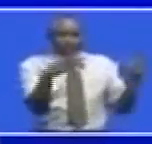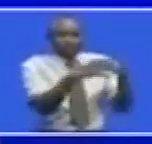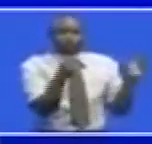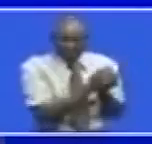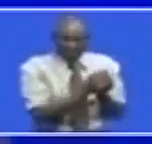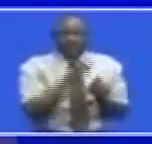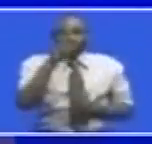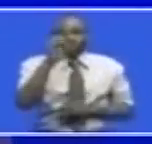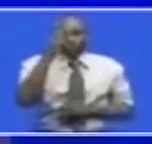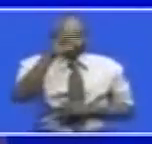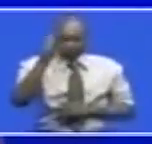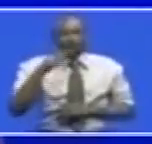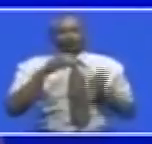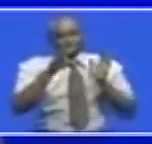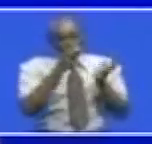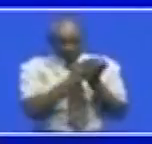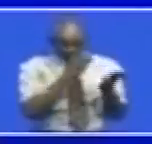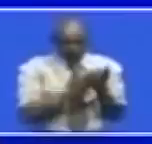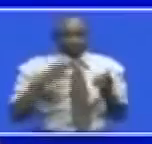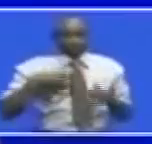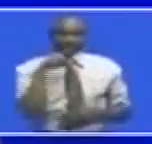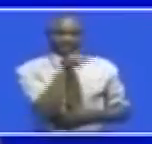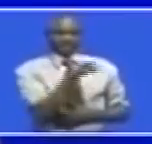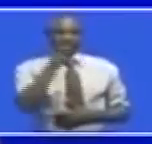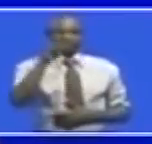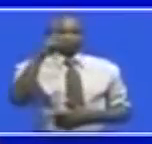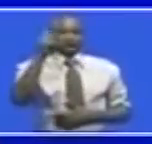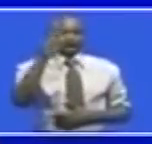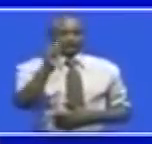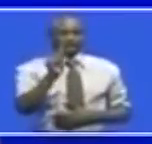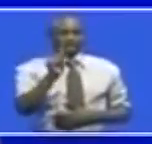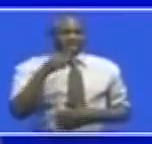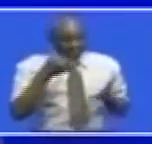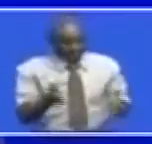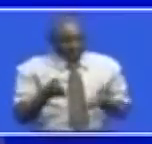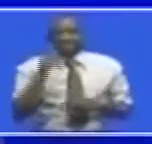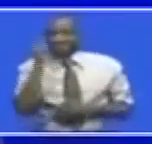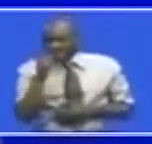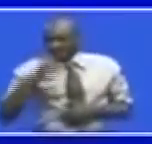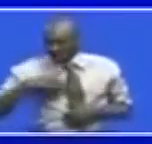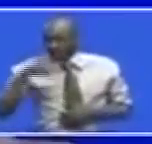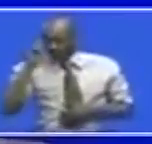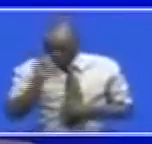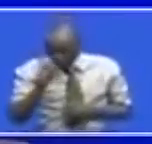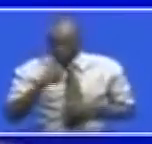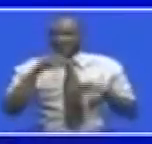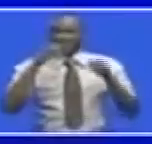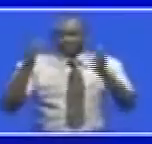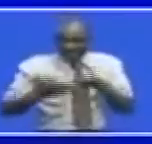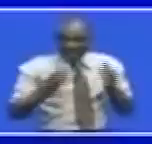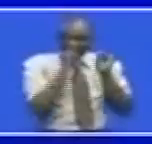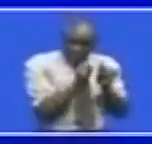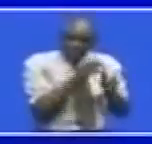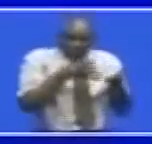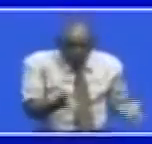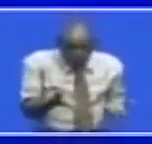the Umoja Wa Katiba ya Wananchi Coalition, UKAWA. But are Tanzanians ready to break the jinx, or will the age-long status